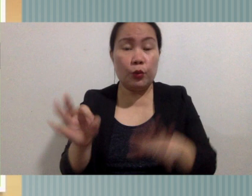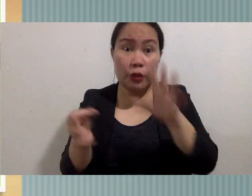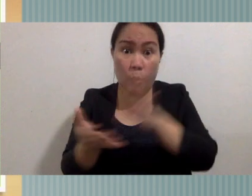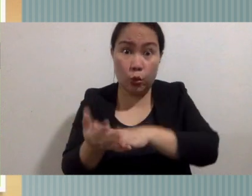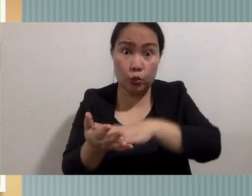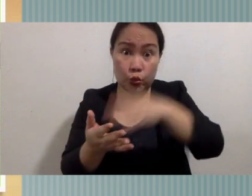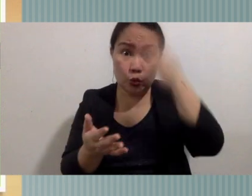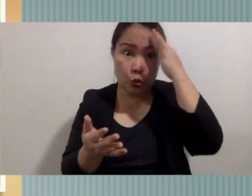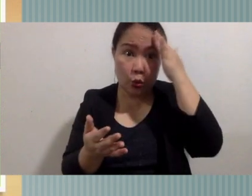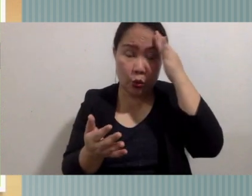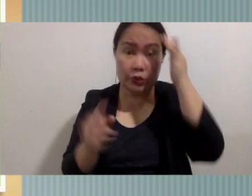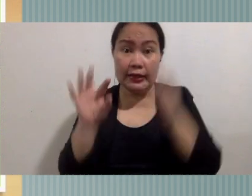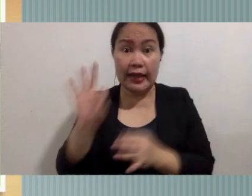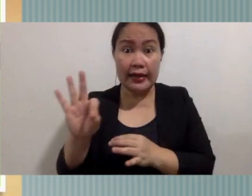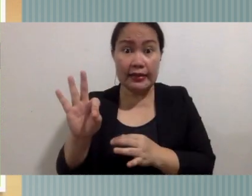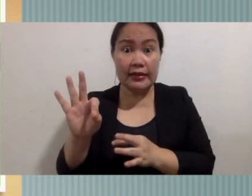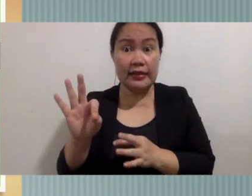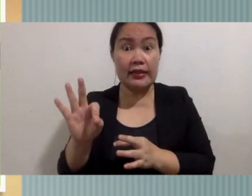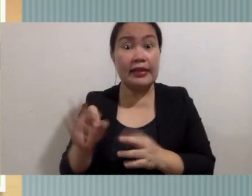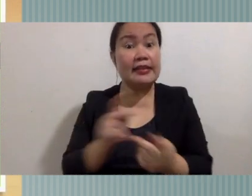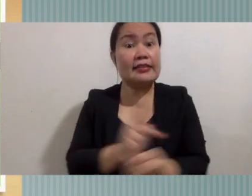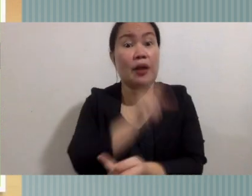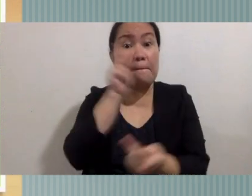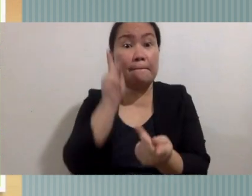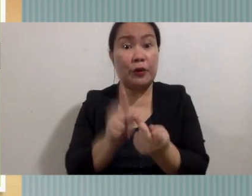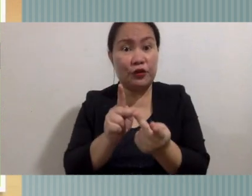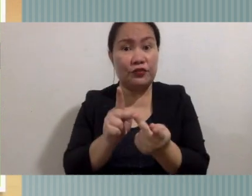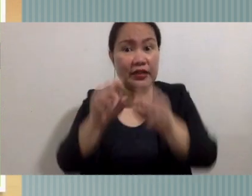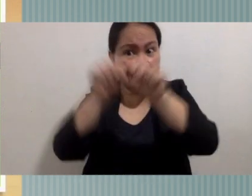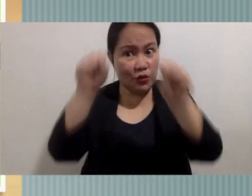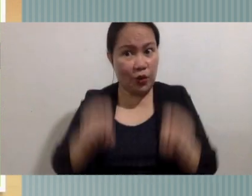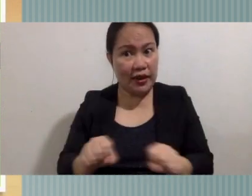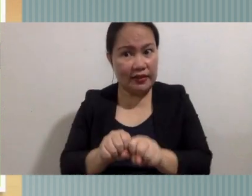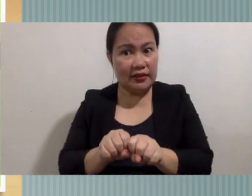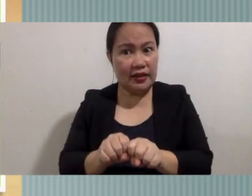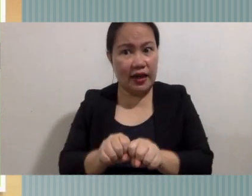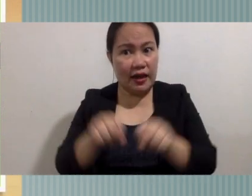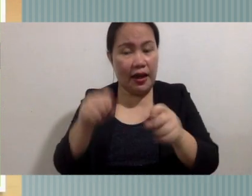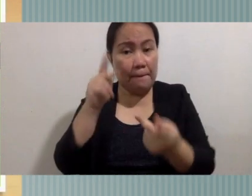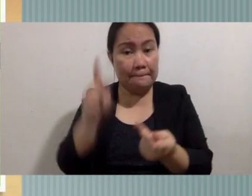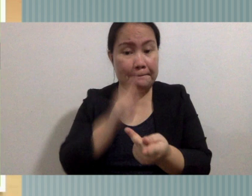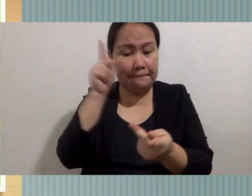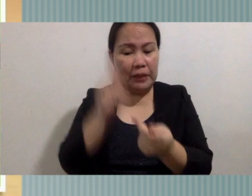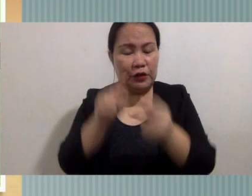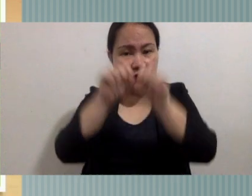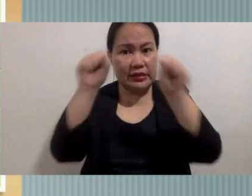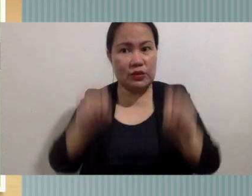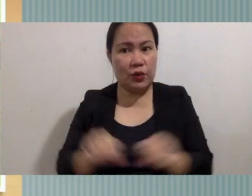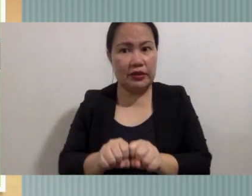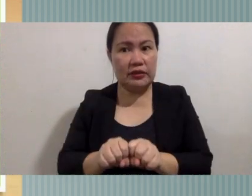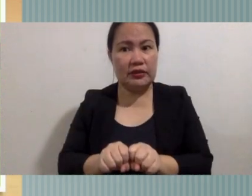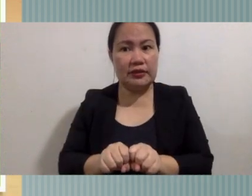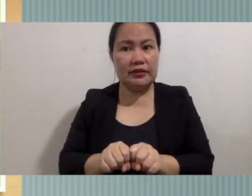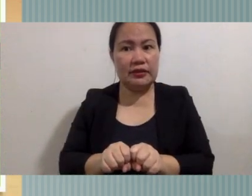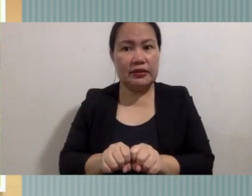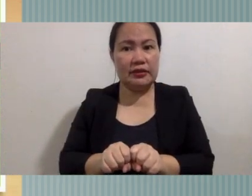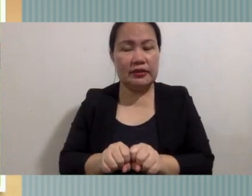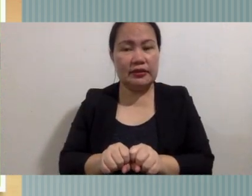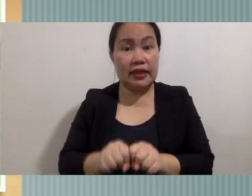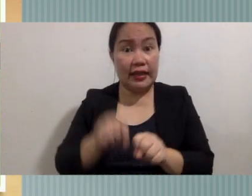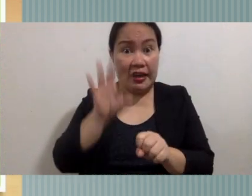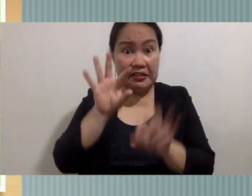9. And we all know that 9 is a perfect square. So kagaya ng sinabi ko